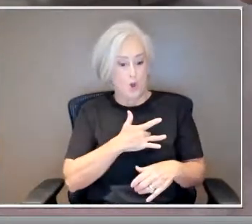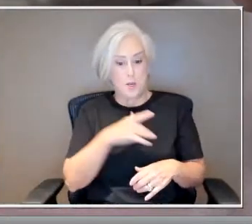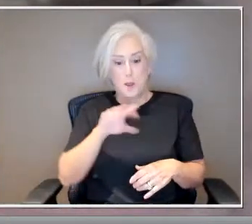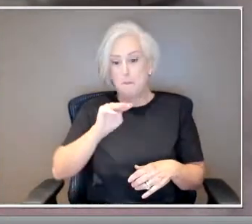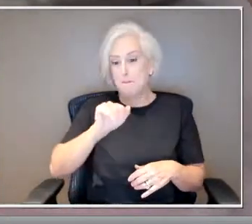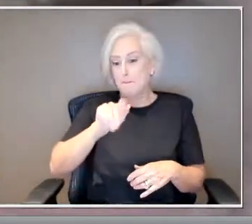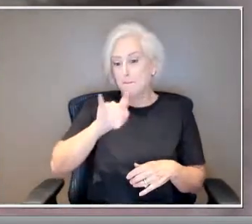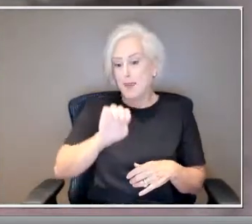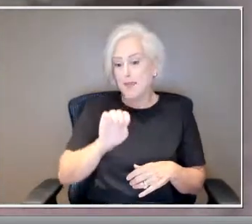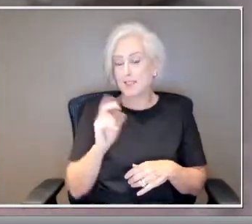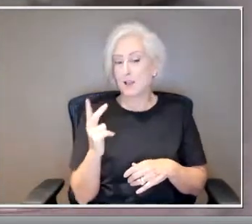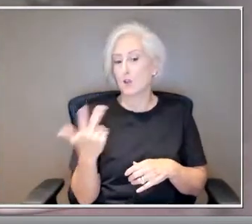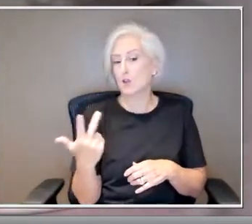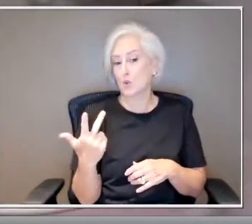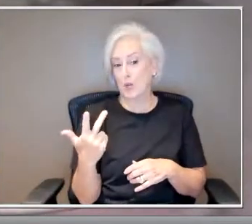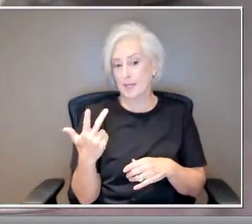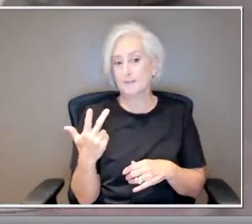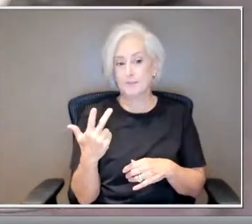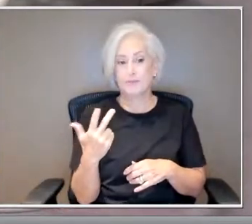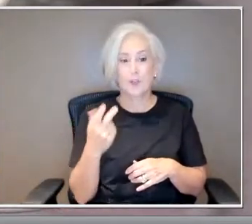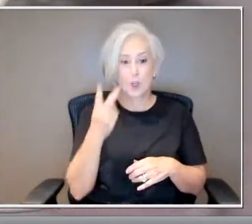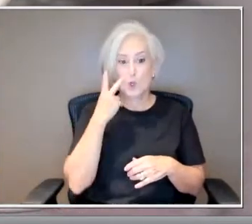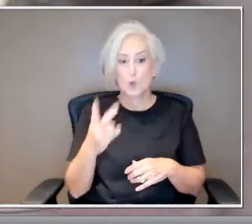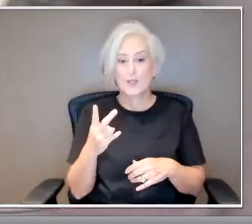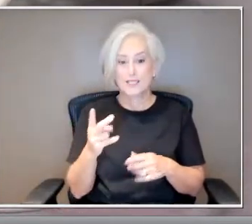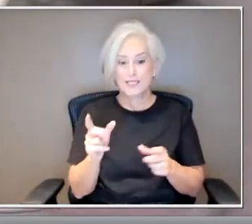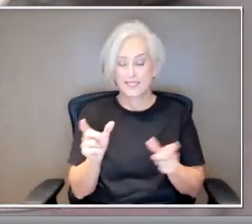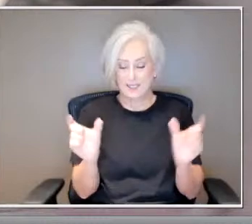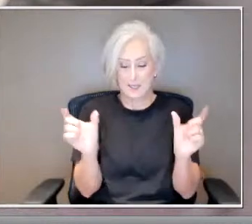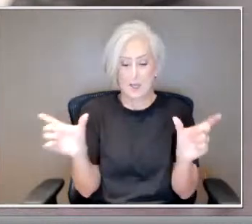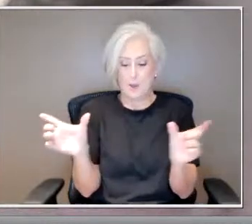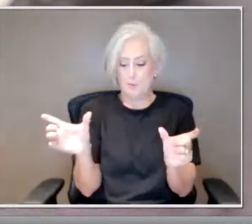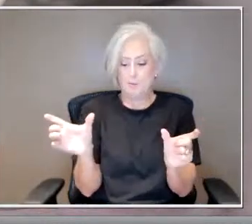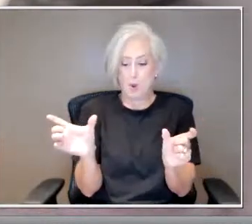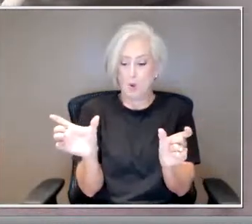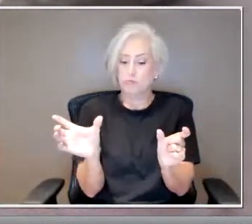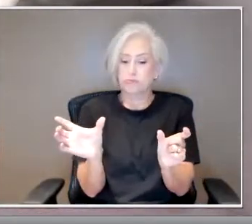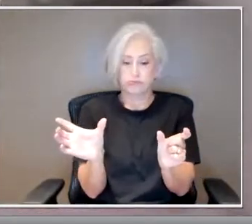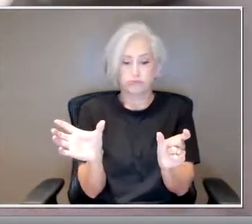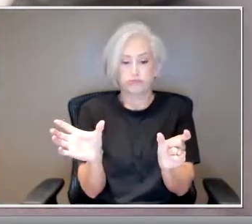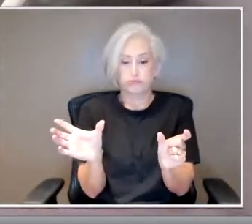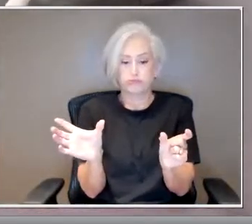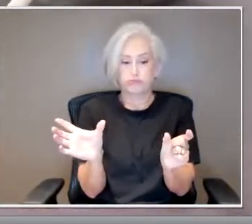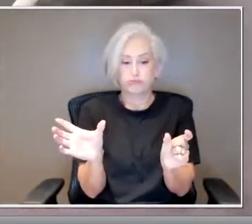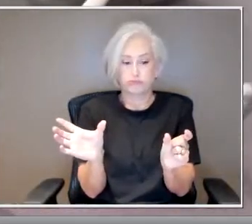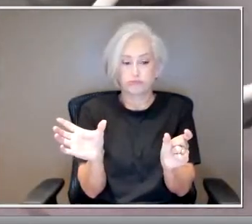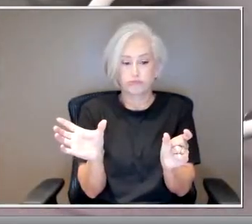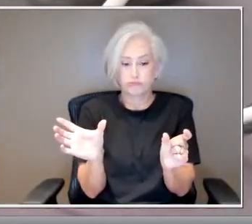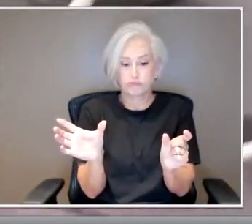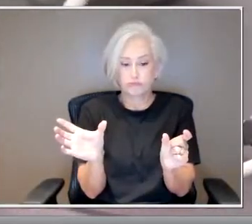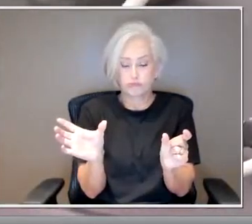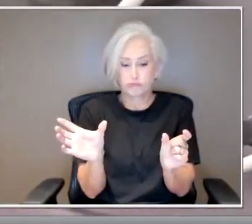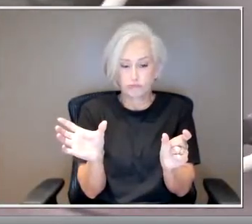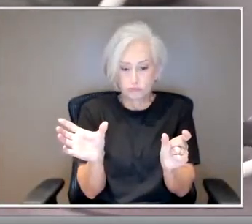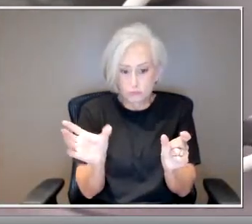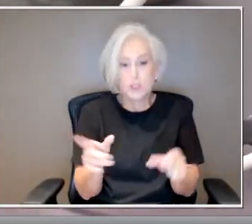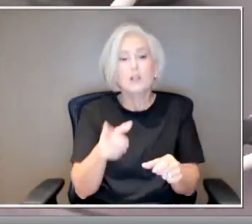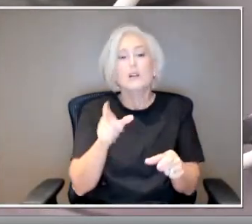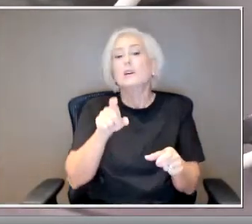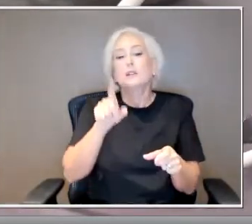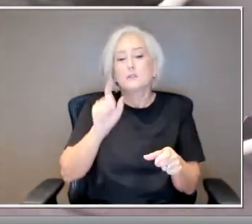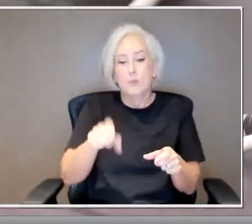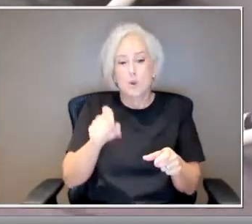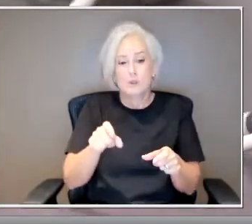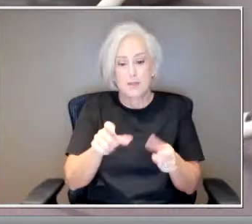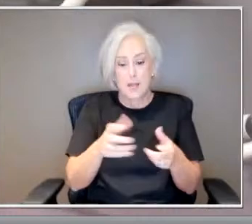you can see it's functionally much smaller. It's designed to be an intracorporeal device, meaning the pump itself